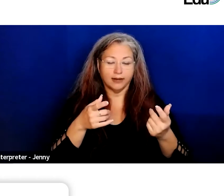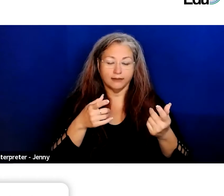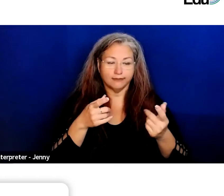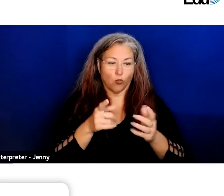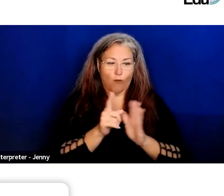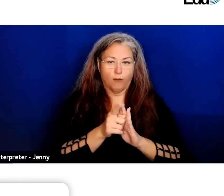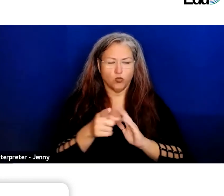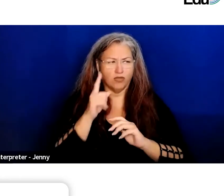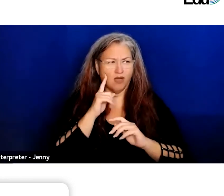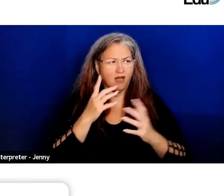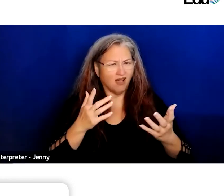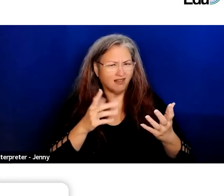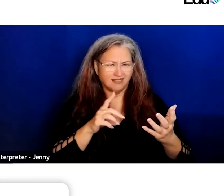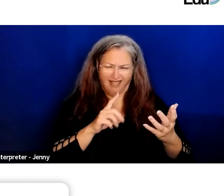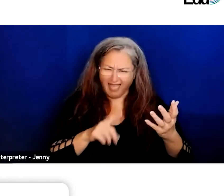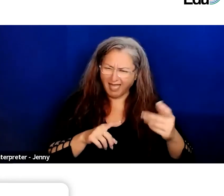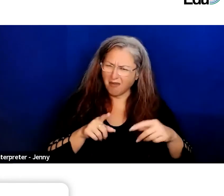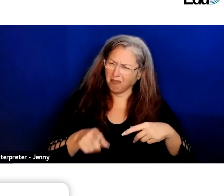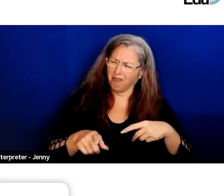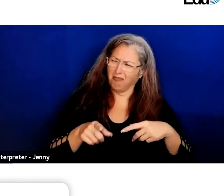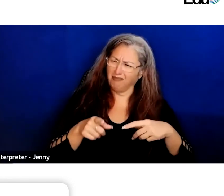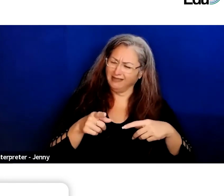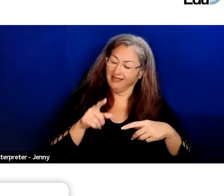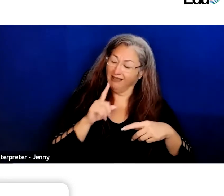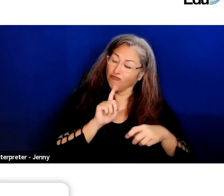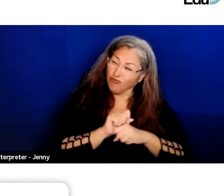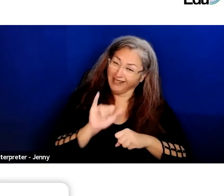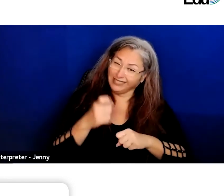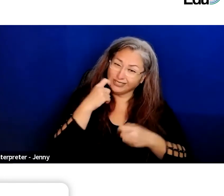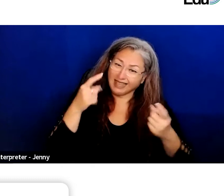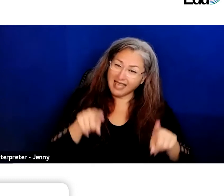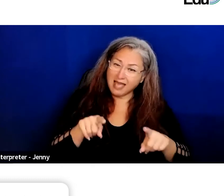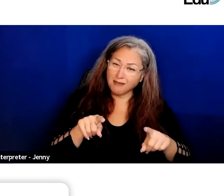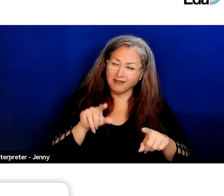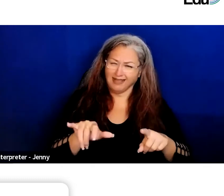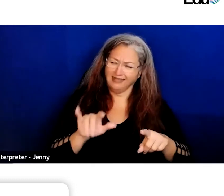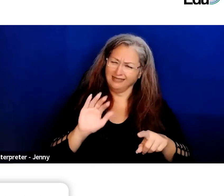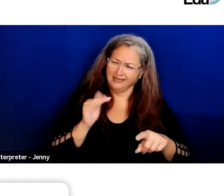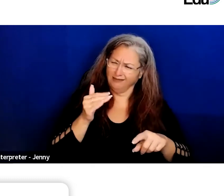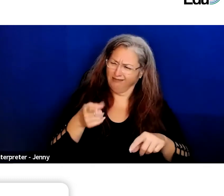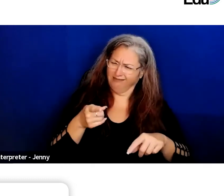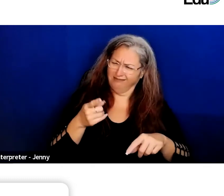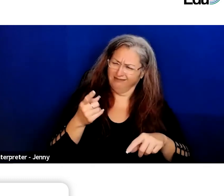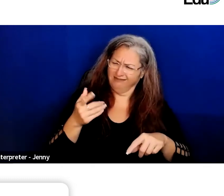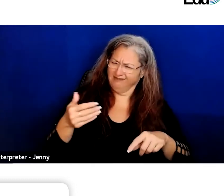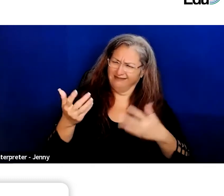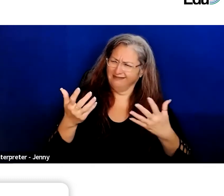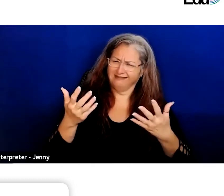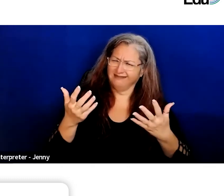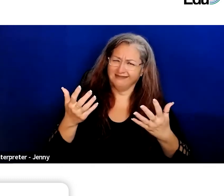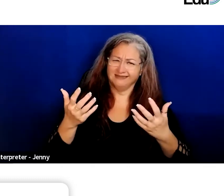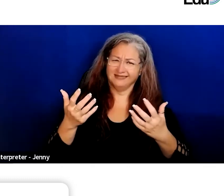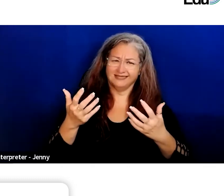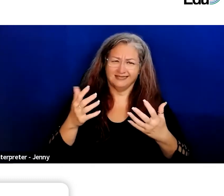thought, damn, did that just happen? Is something funky related